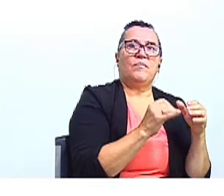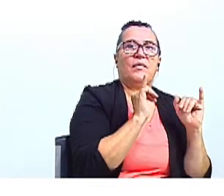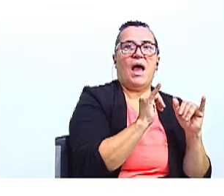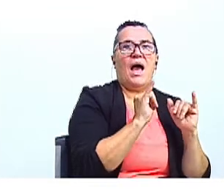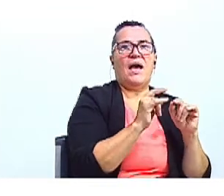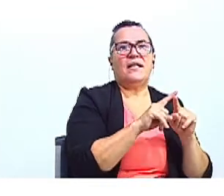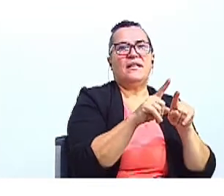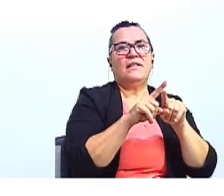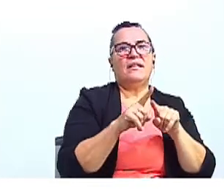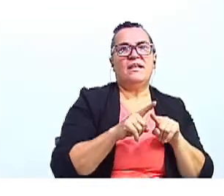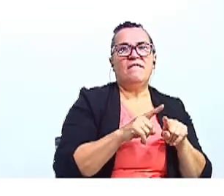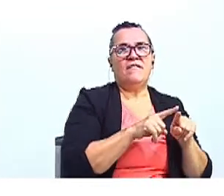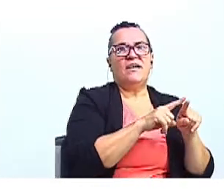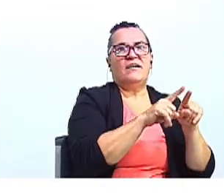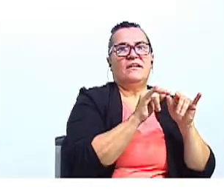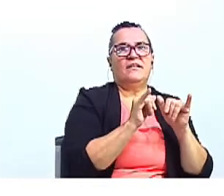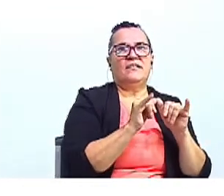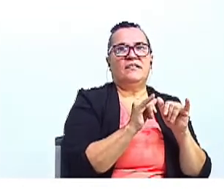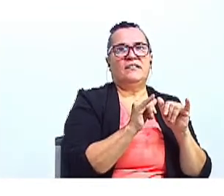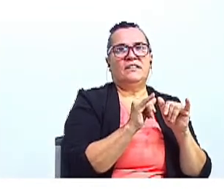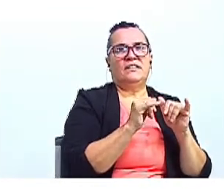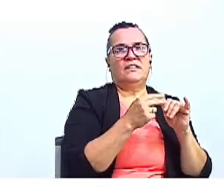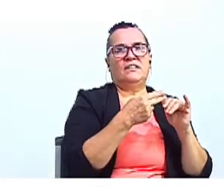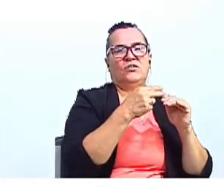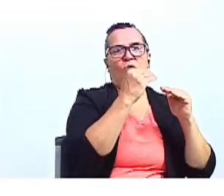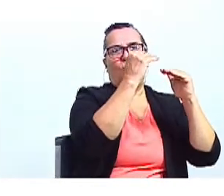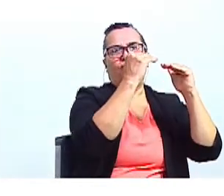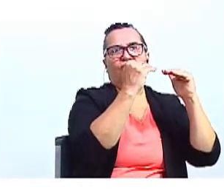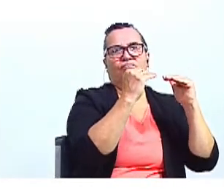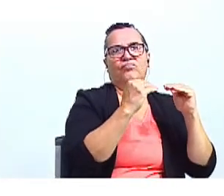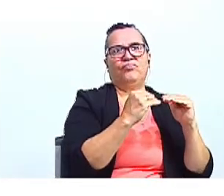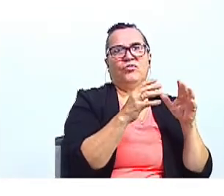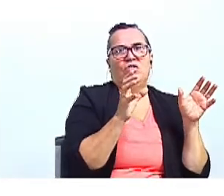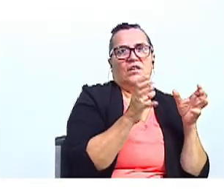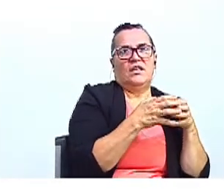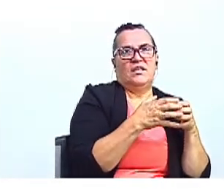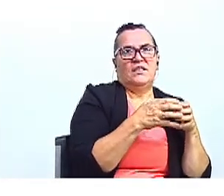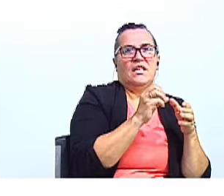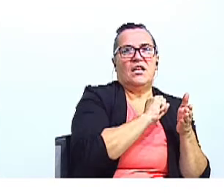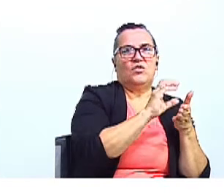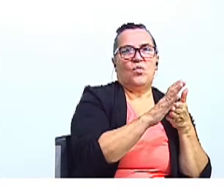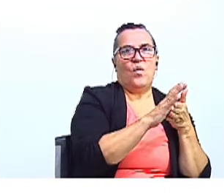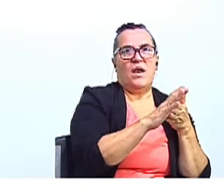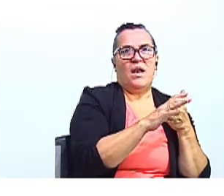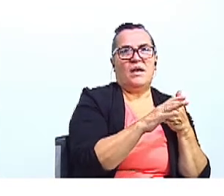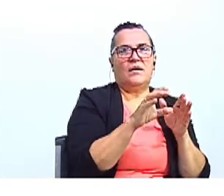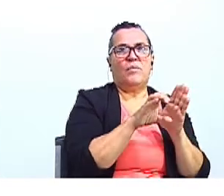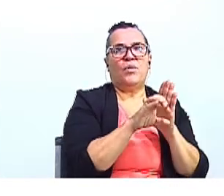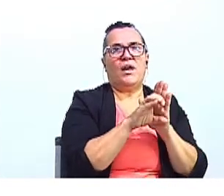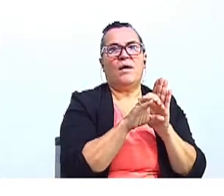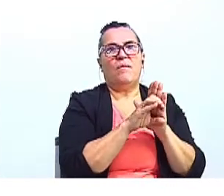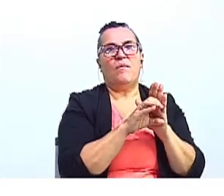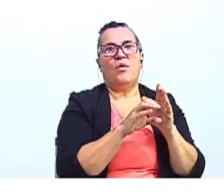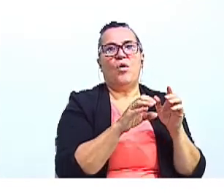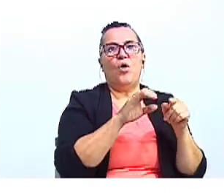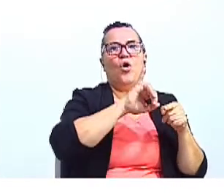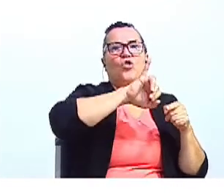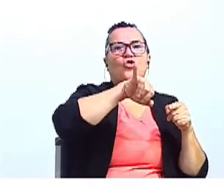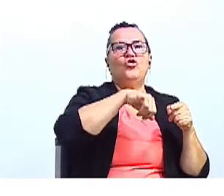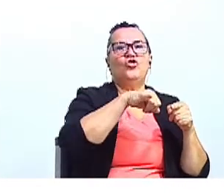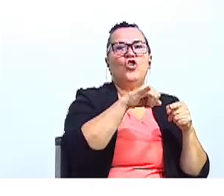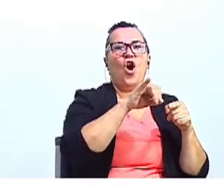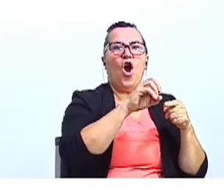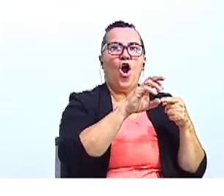in schools, ranging from the popular kids to the losers, such as jocks,